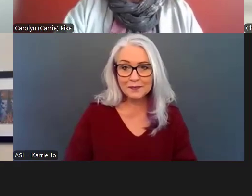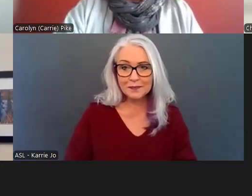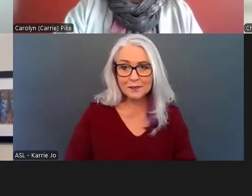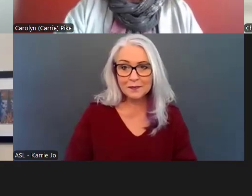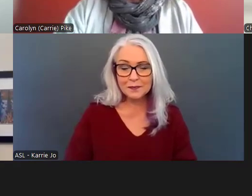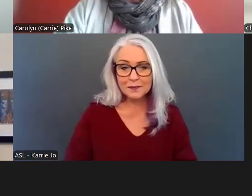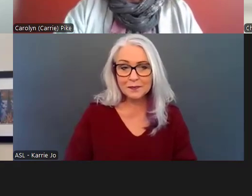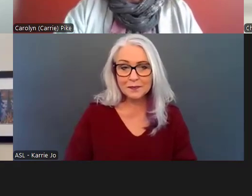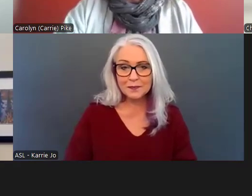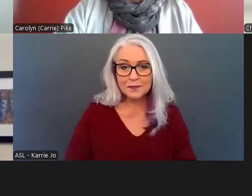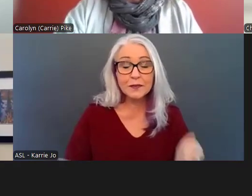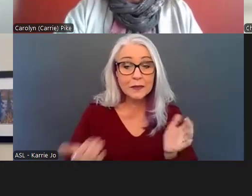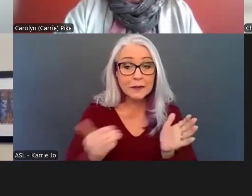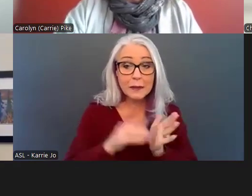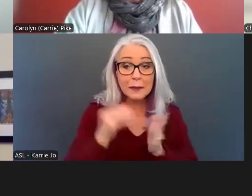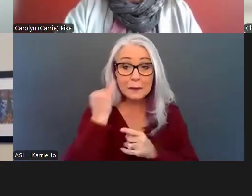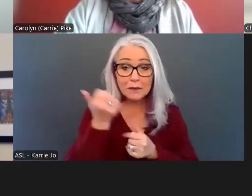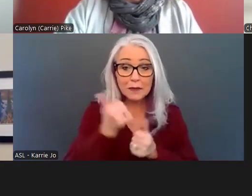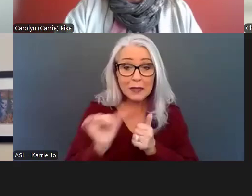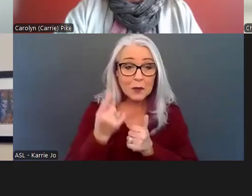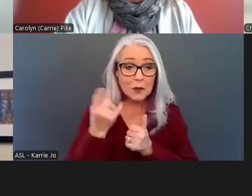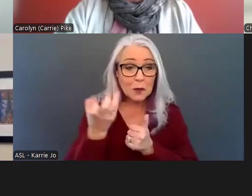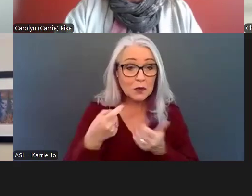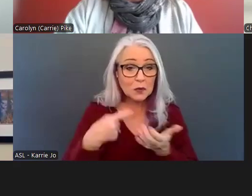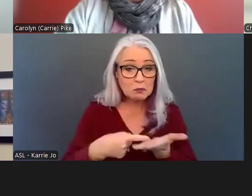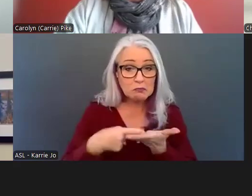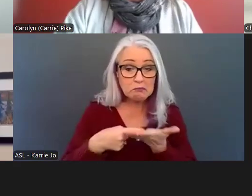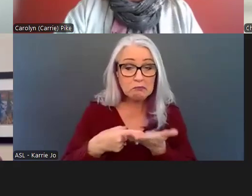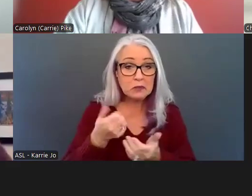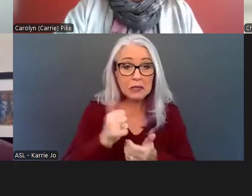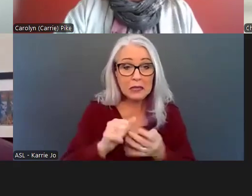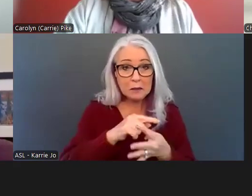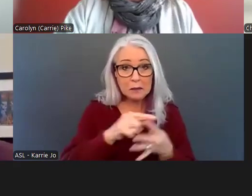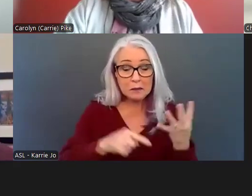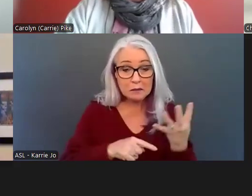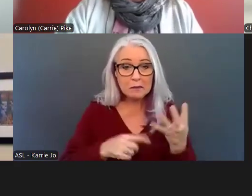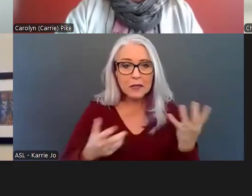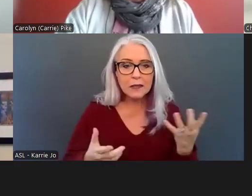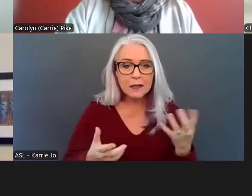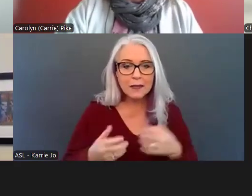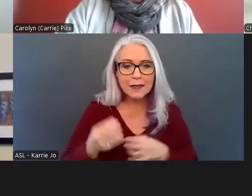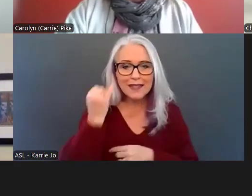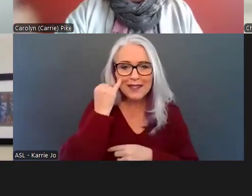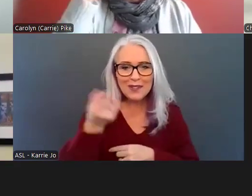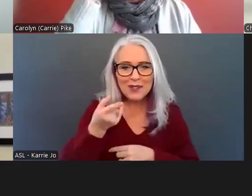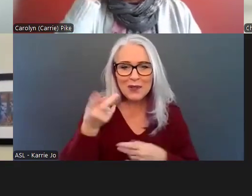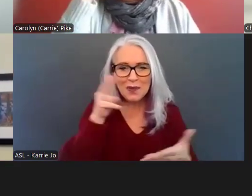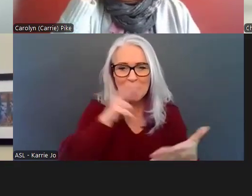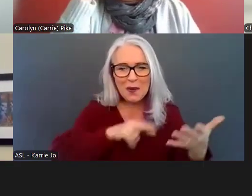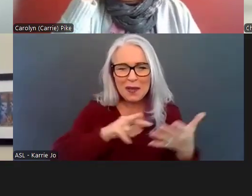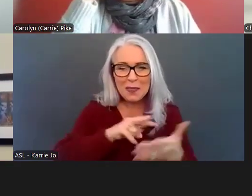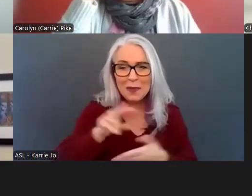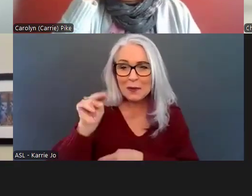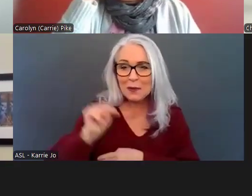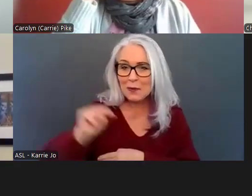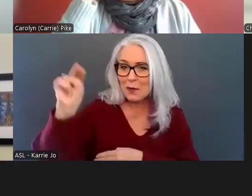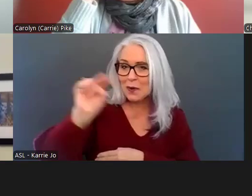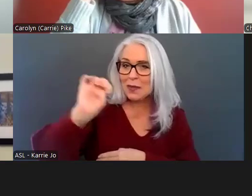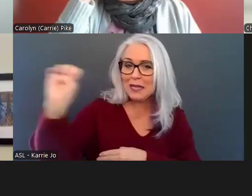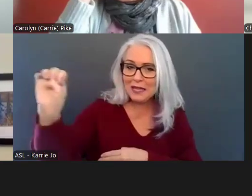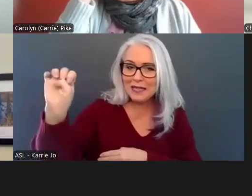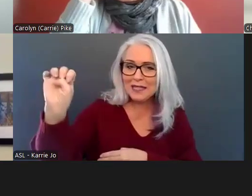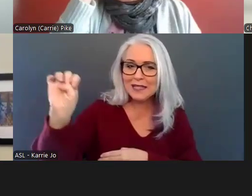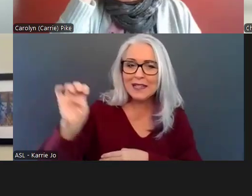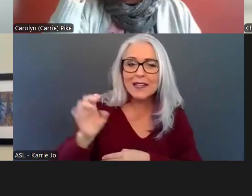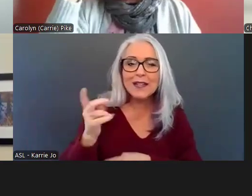So again, if anybody wants to hit on any of those, if you look at the Northeast, for instance, I think there's only New Hampshire that has a state